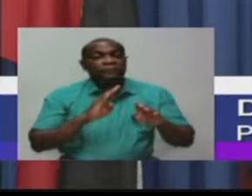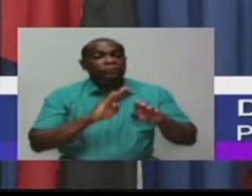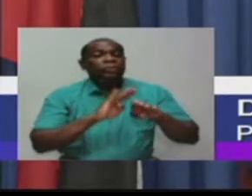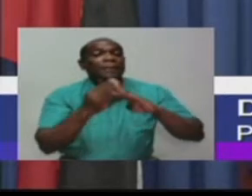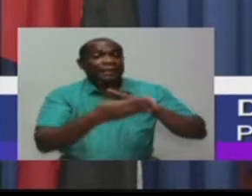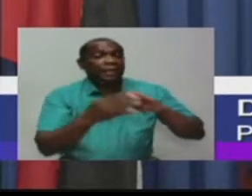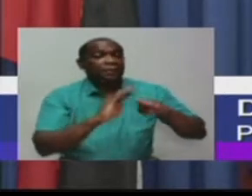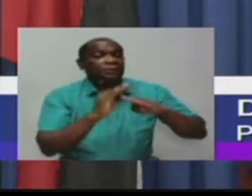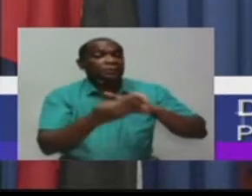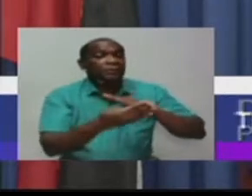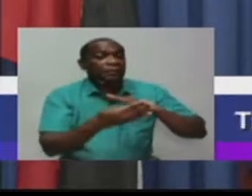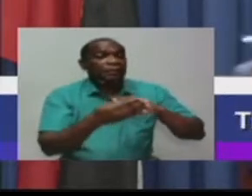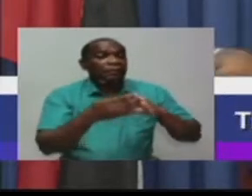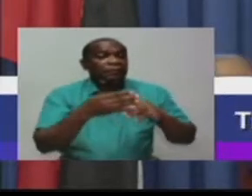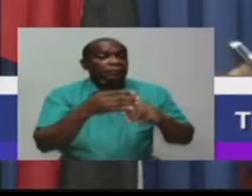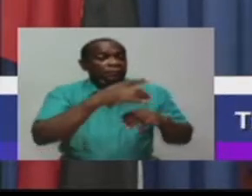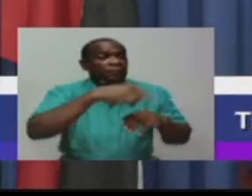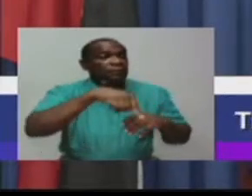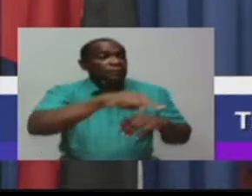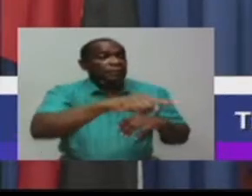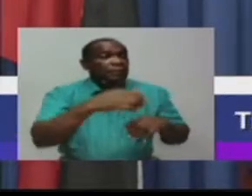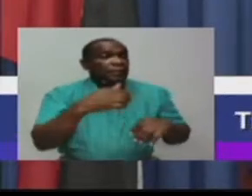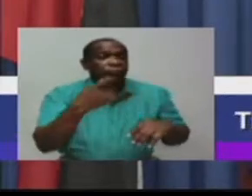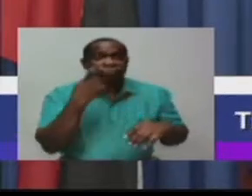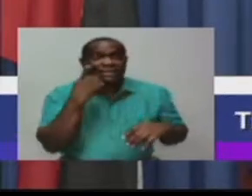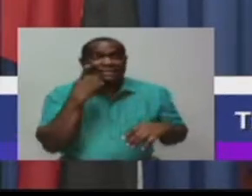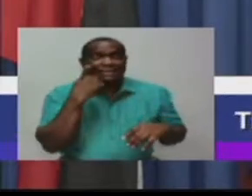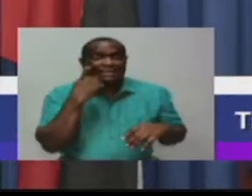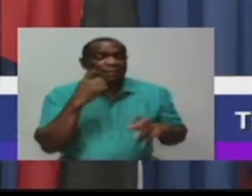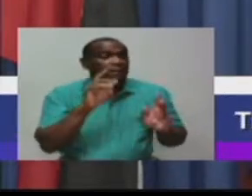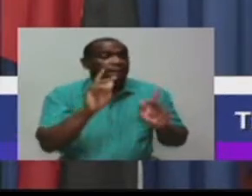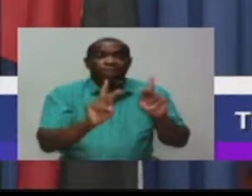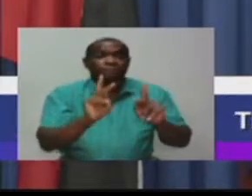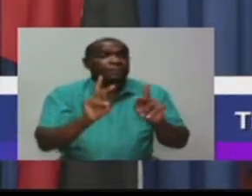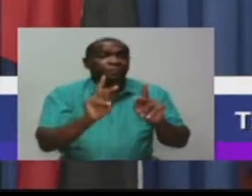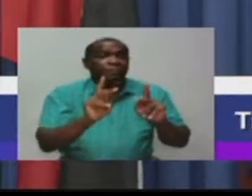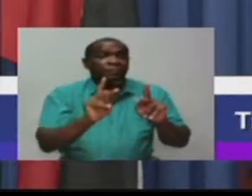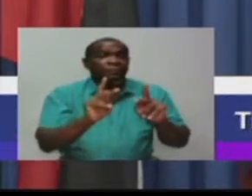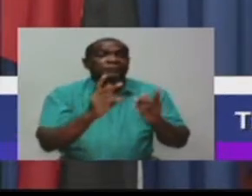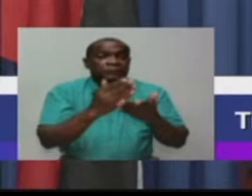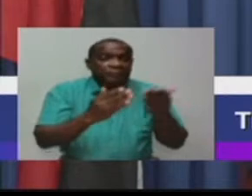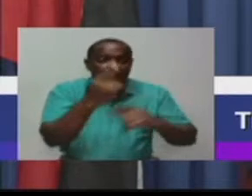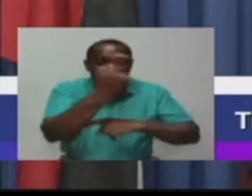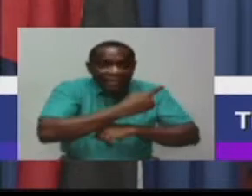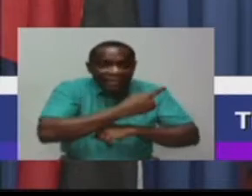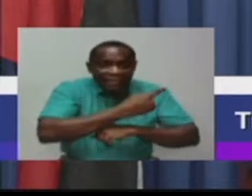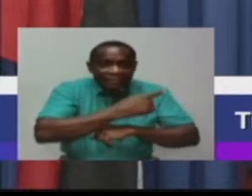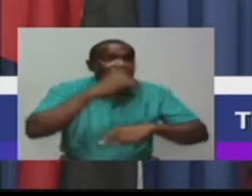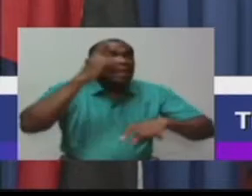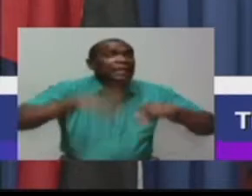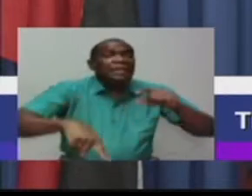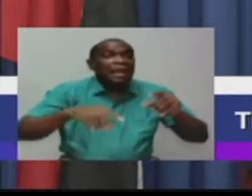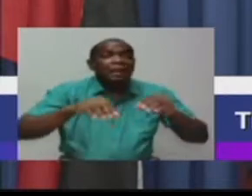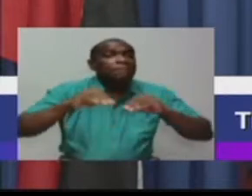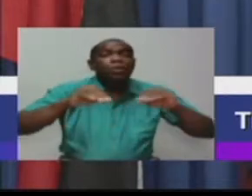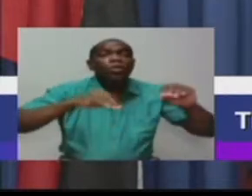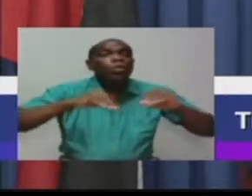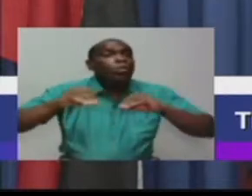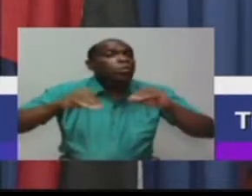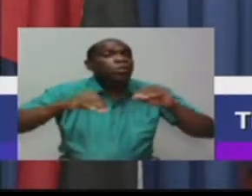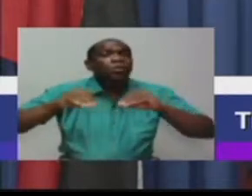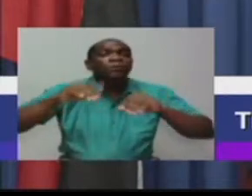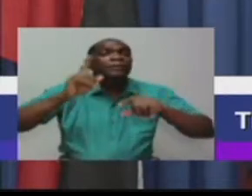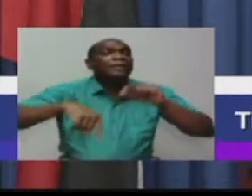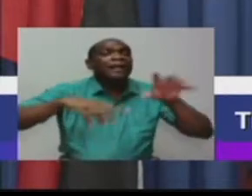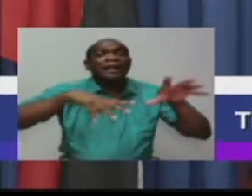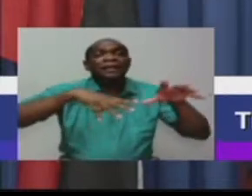movement days published recently. So-and-so days, don't move. Meaning you can't come out as we